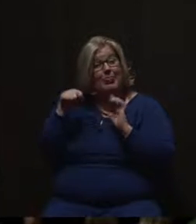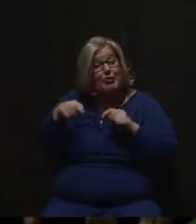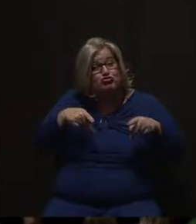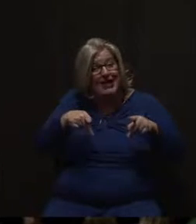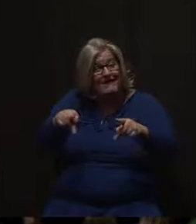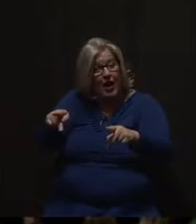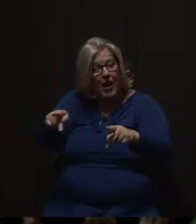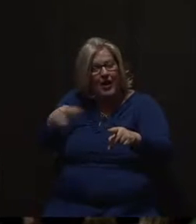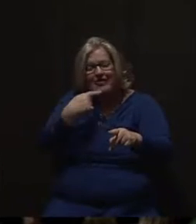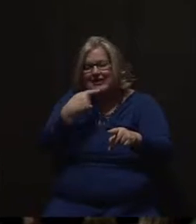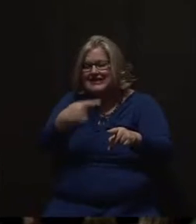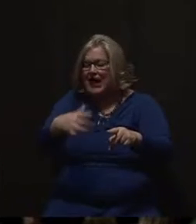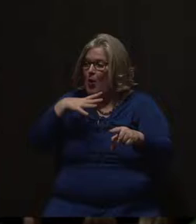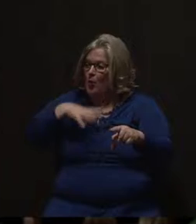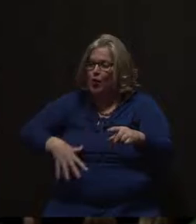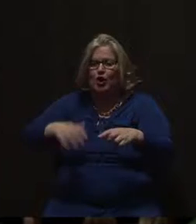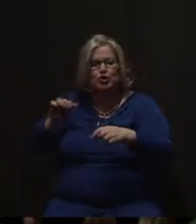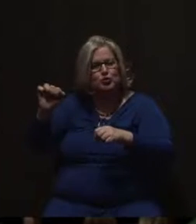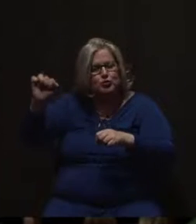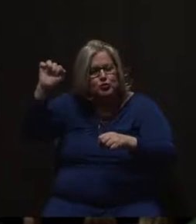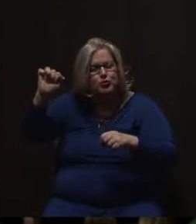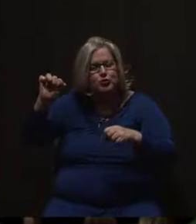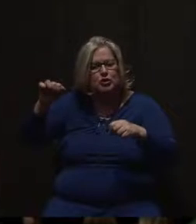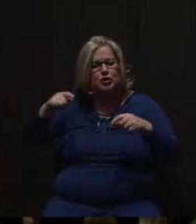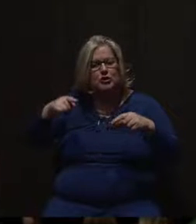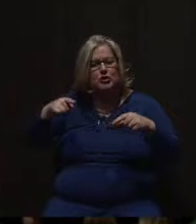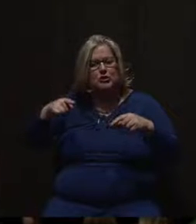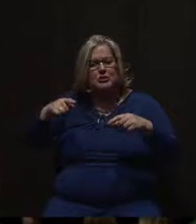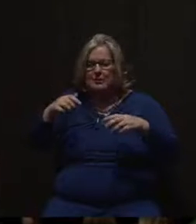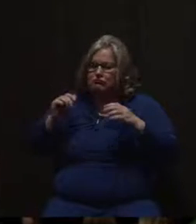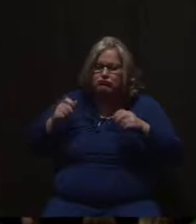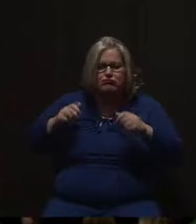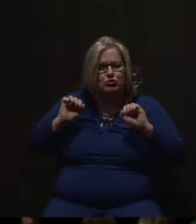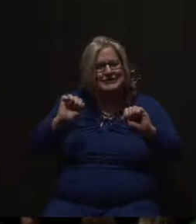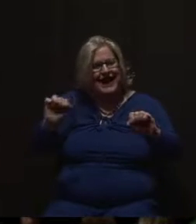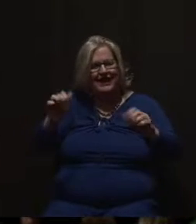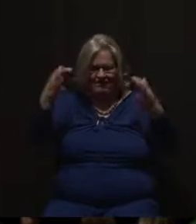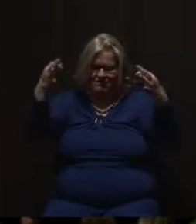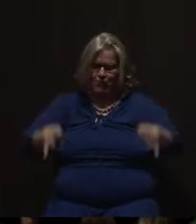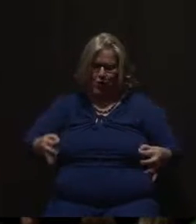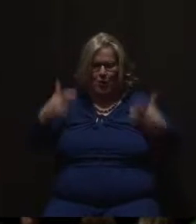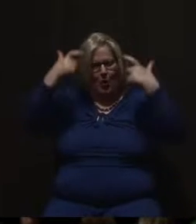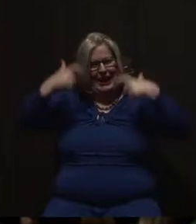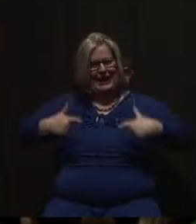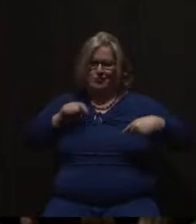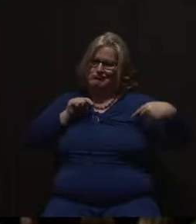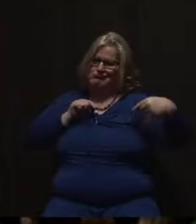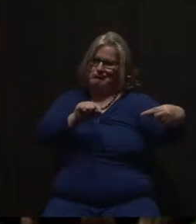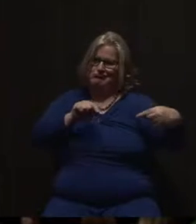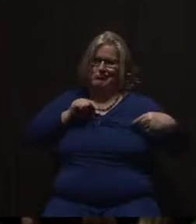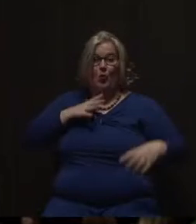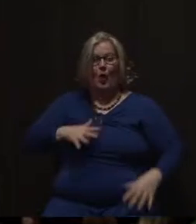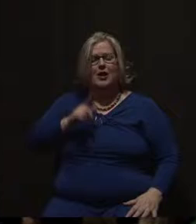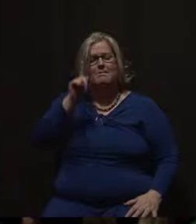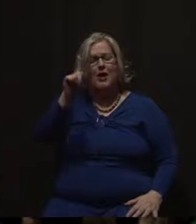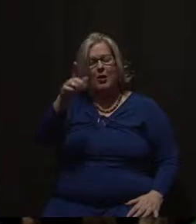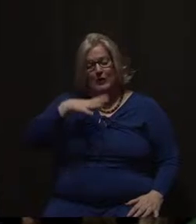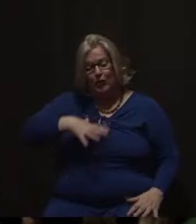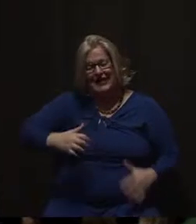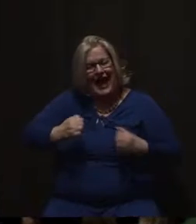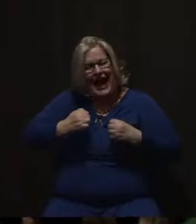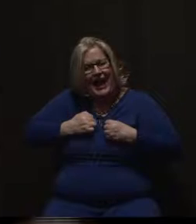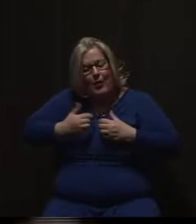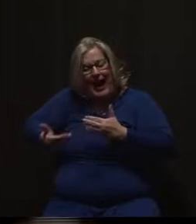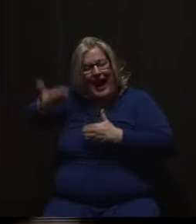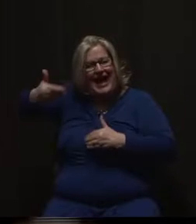always say the river's our ancestor, and we've got this connection, and we want this connection to be honoured as well.